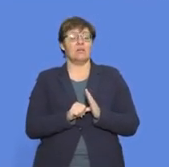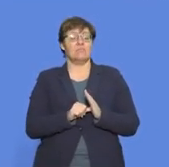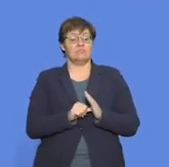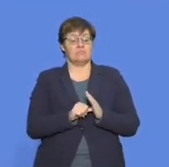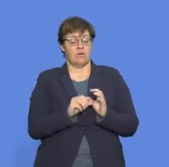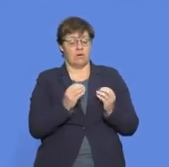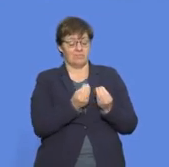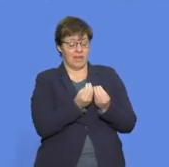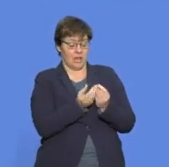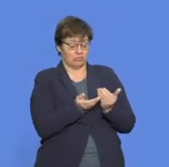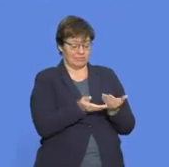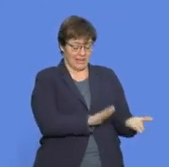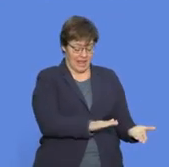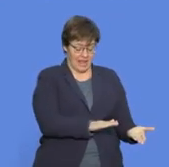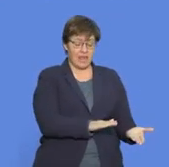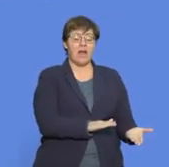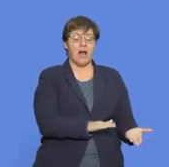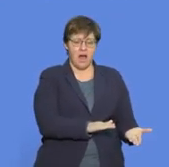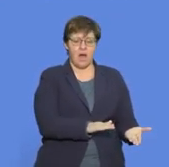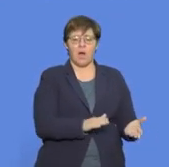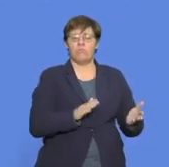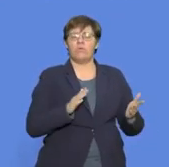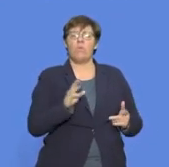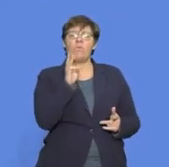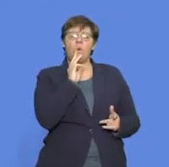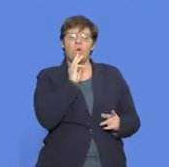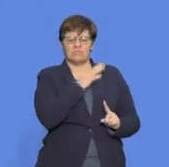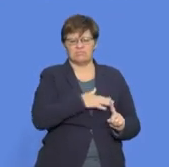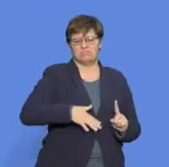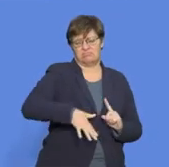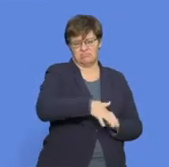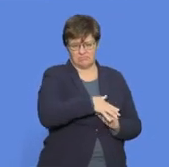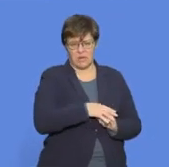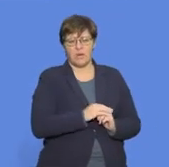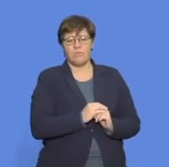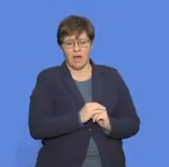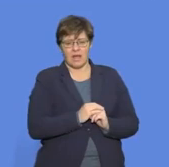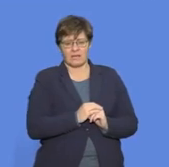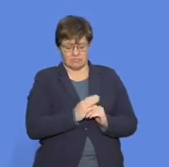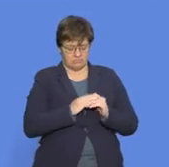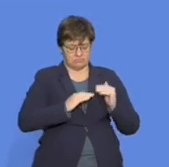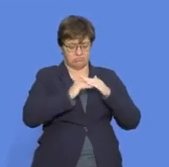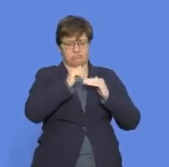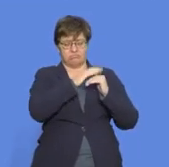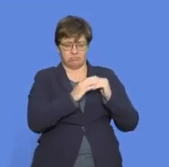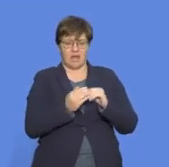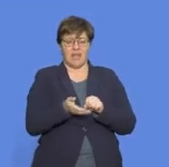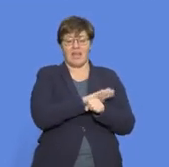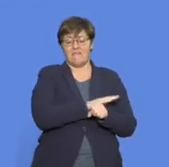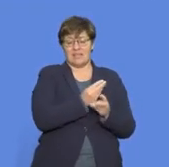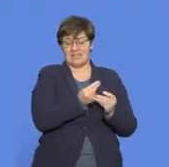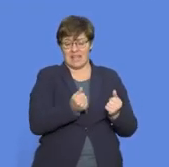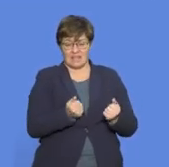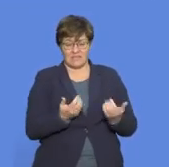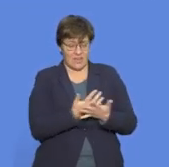organism dies, it falls into, usually in a body of water where it can be covered by sediment quite quickly. Okay,